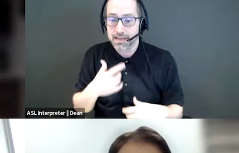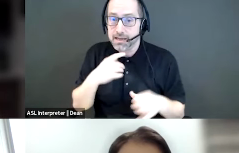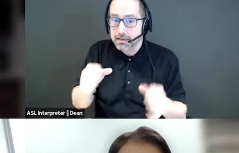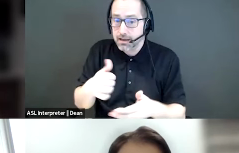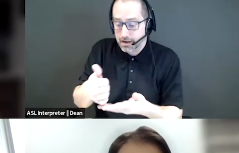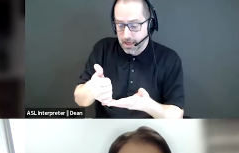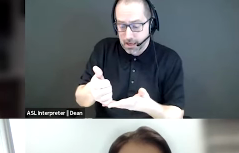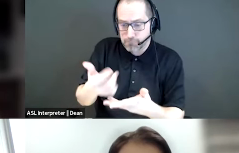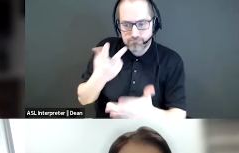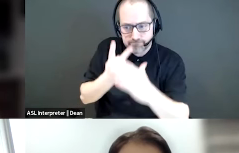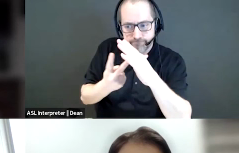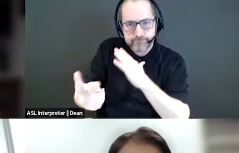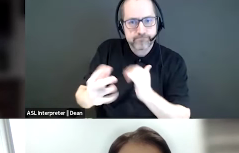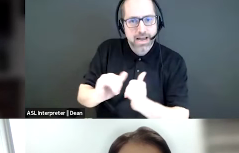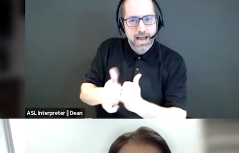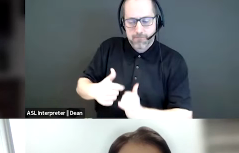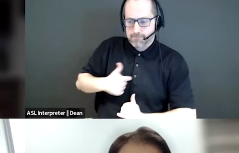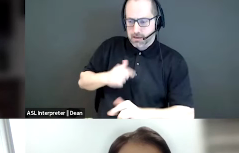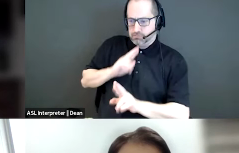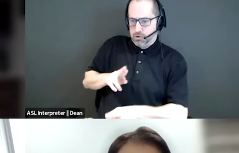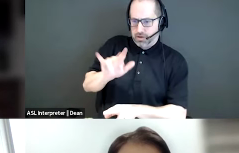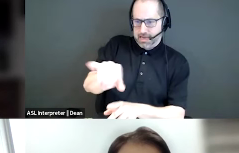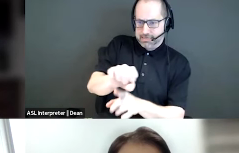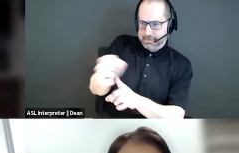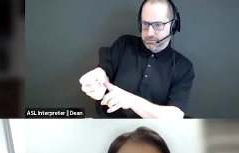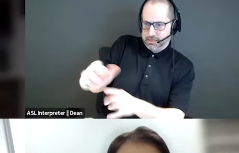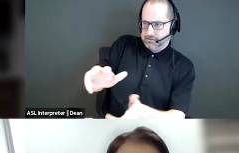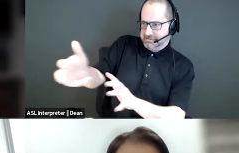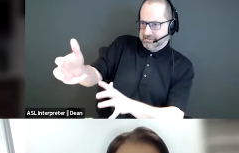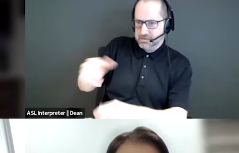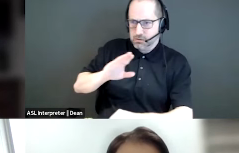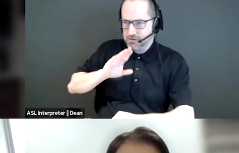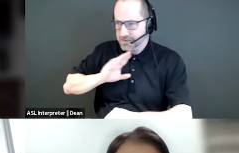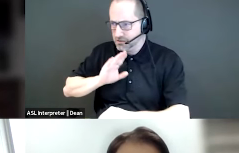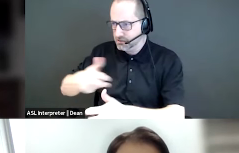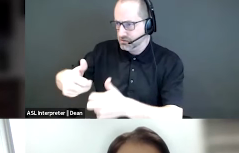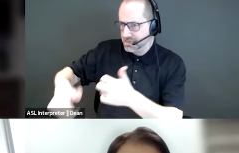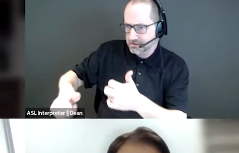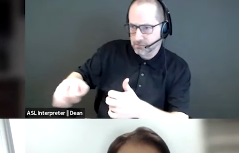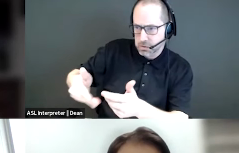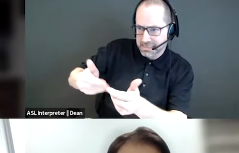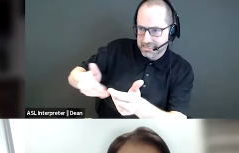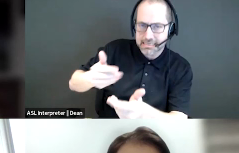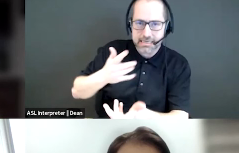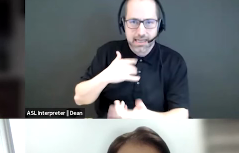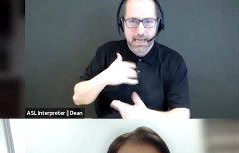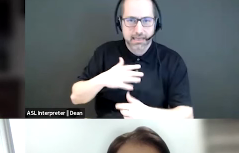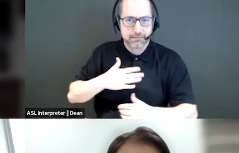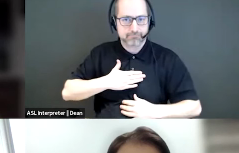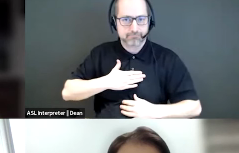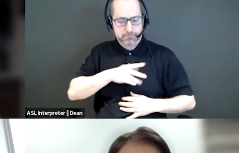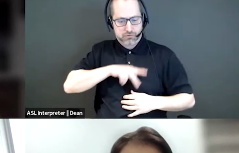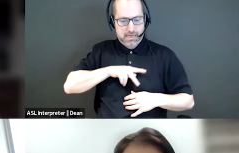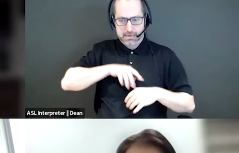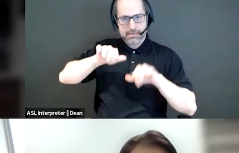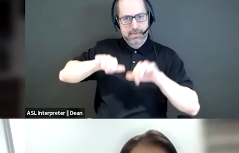respond in different situations. It can sometimes help to screen job candidates. And the